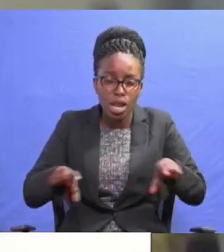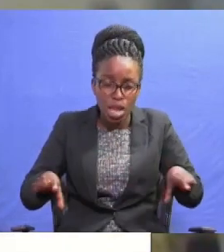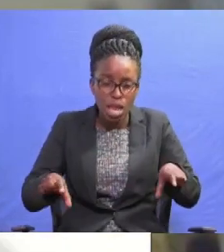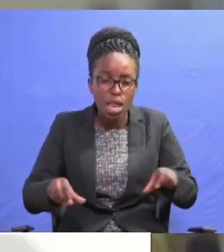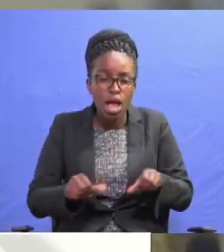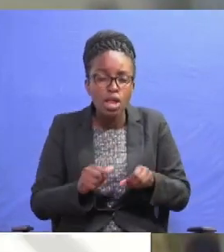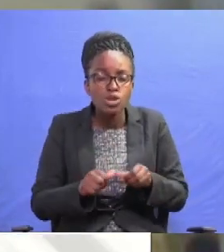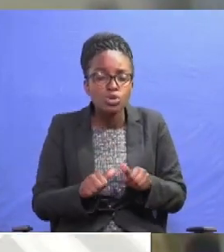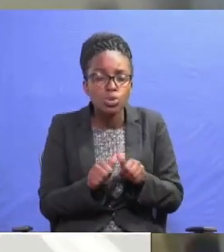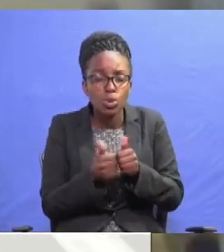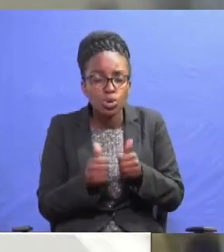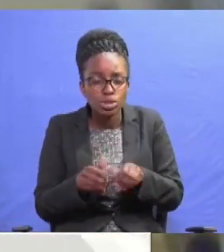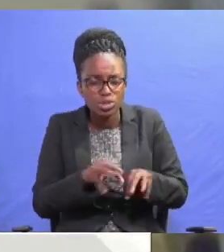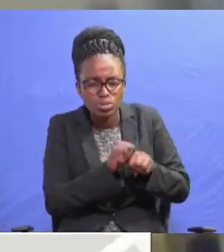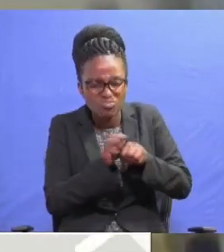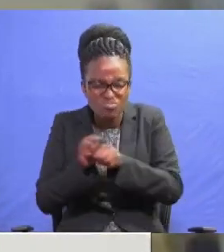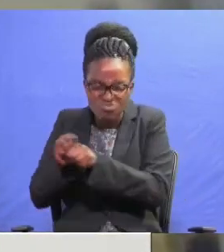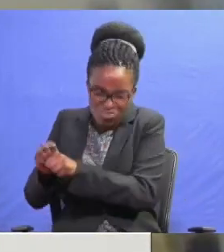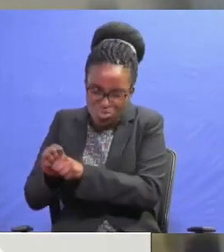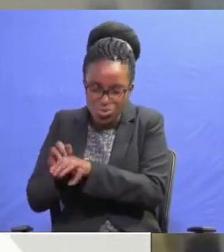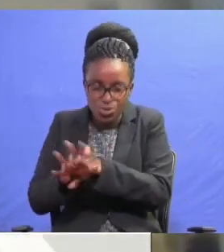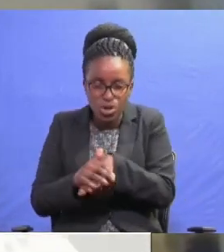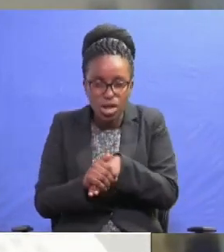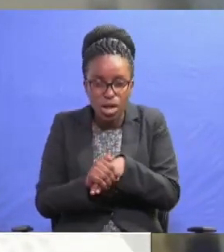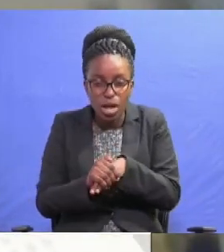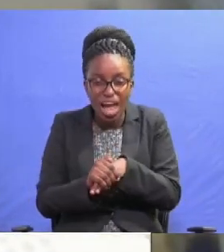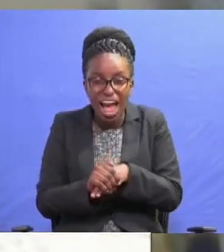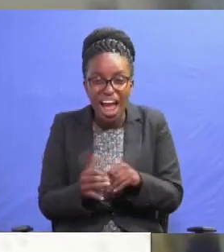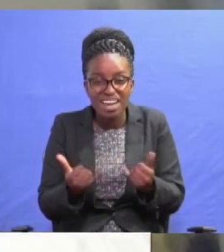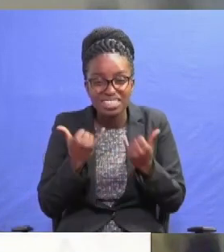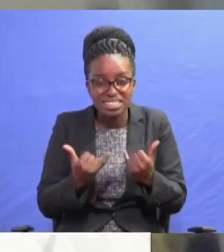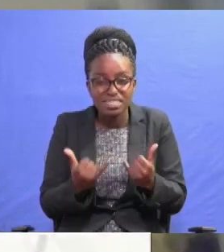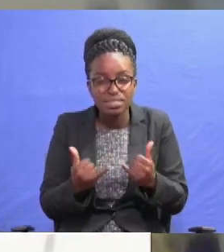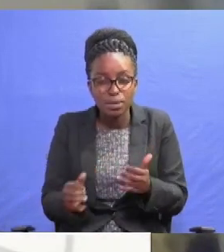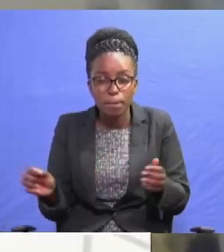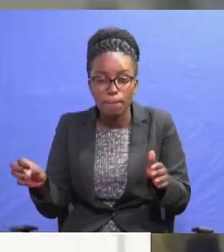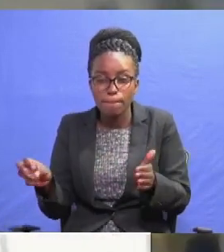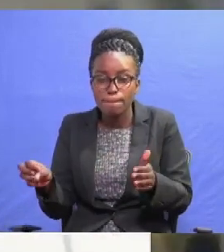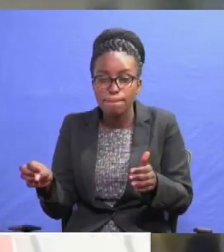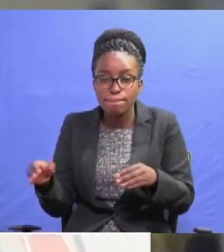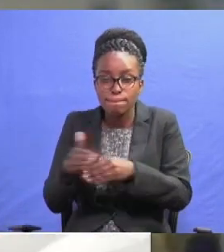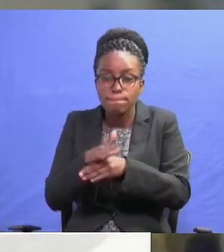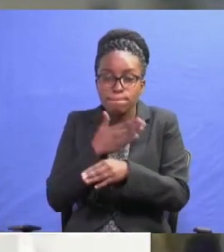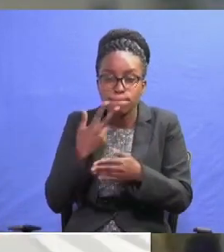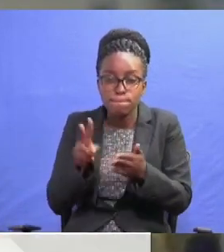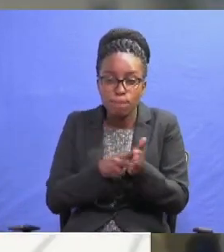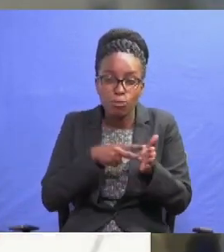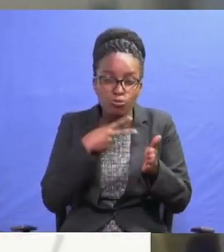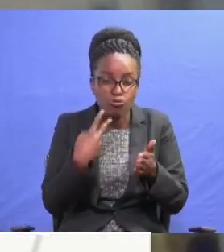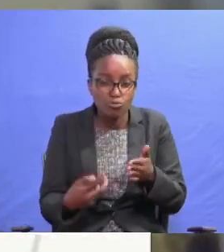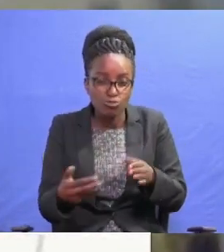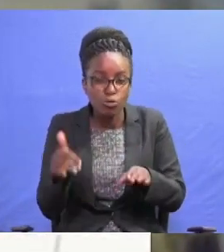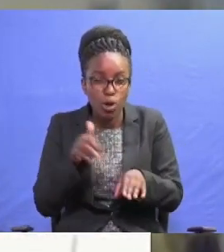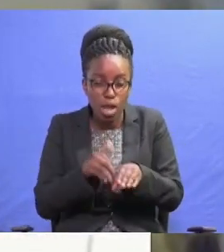getting moved. So it will move the whole mass, and the mass simply collapses into the floor and or